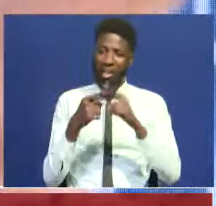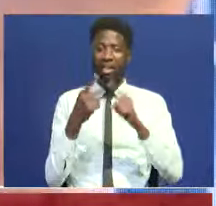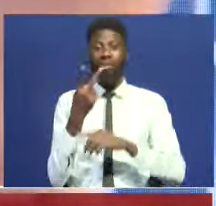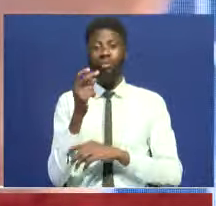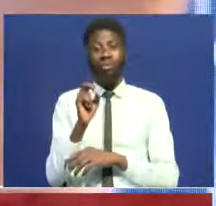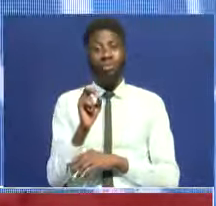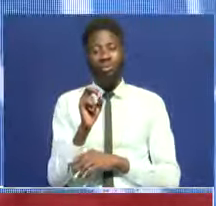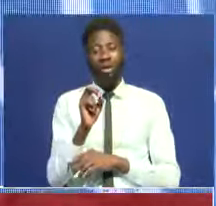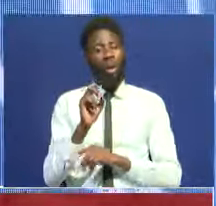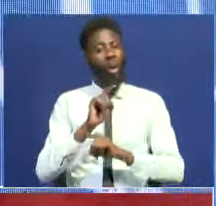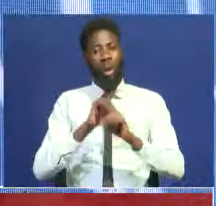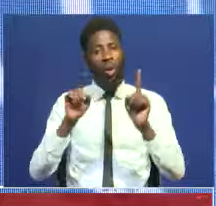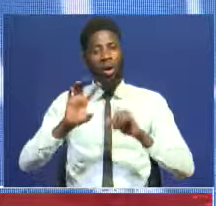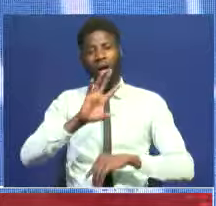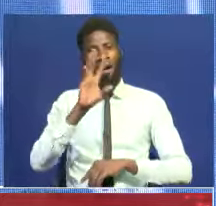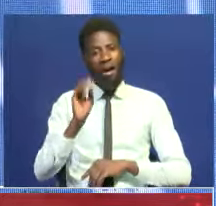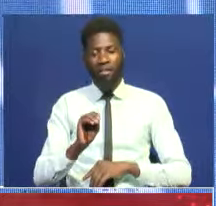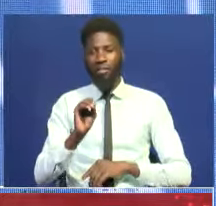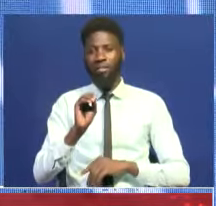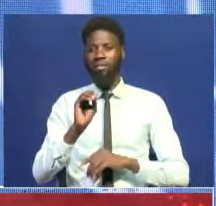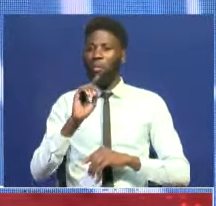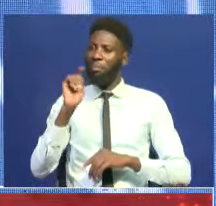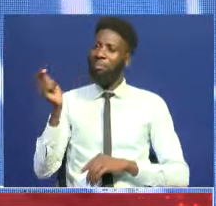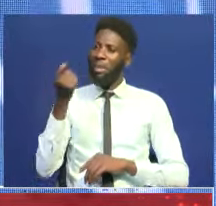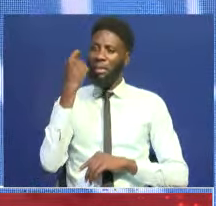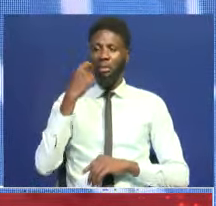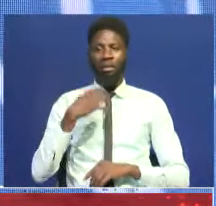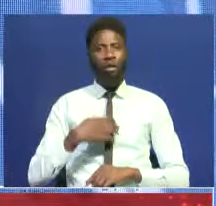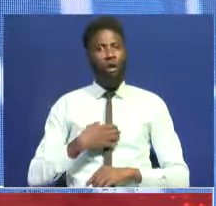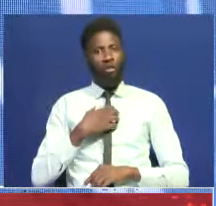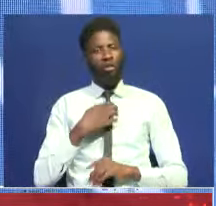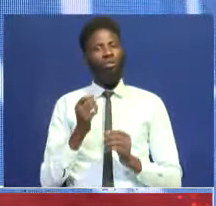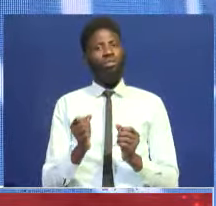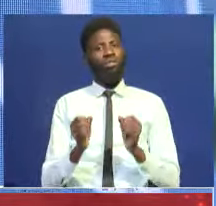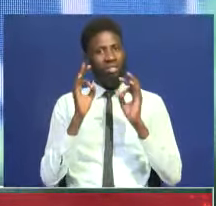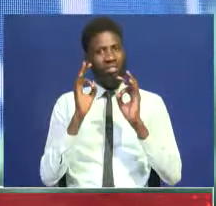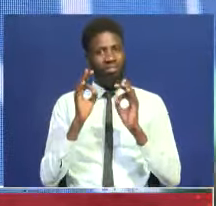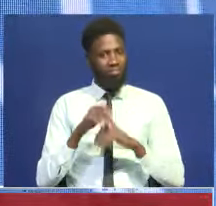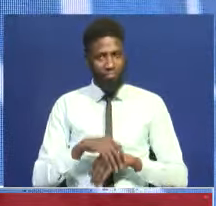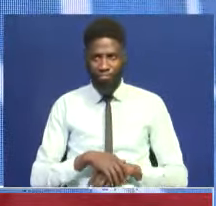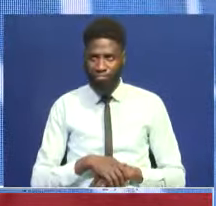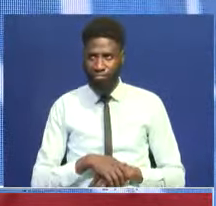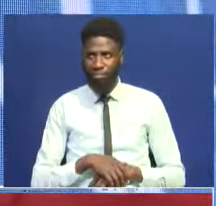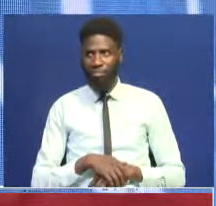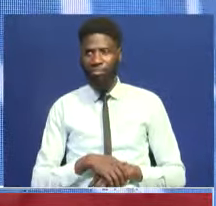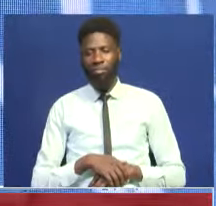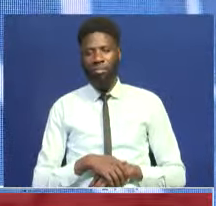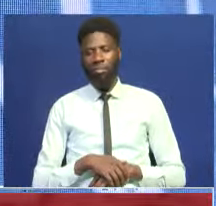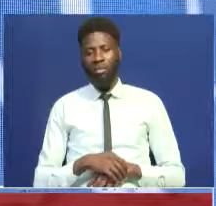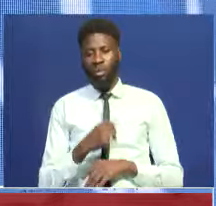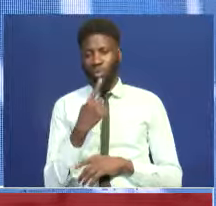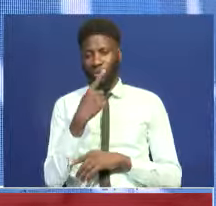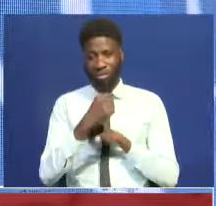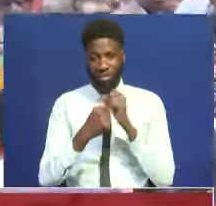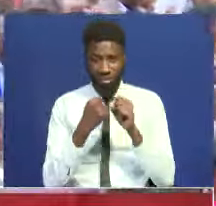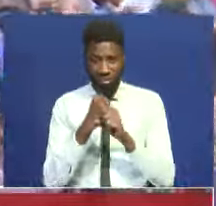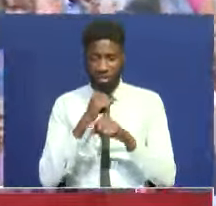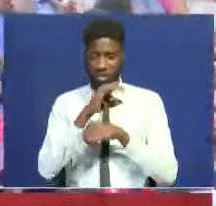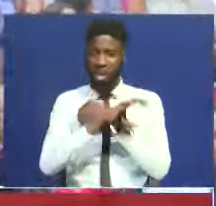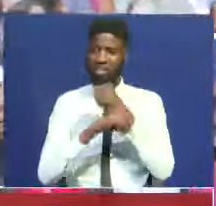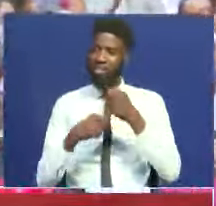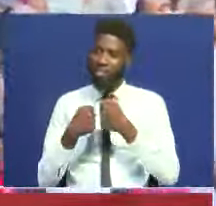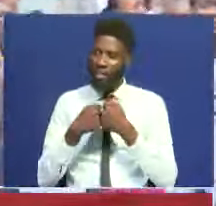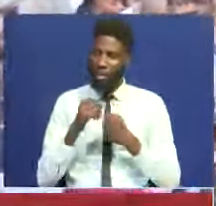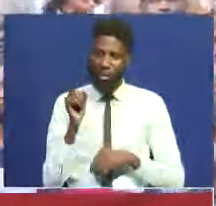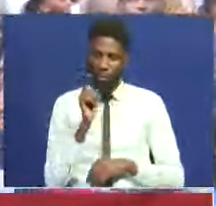the U.S. For the last 1 year, our country has undergone a difficult time due to economic challenges.